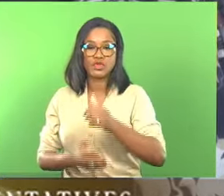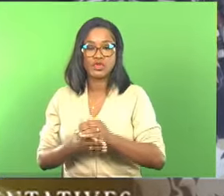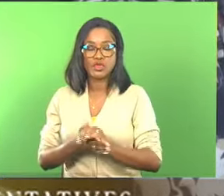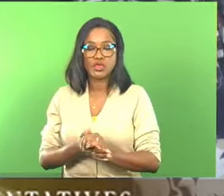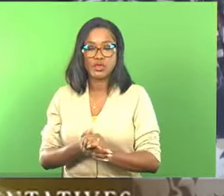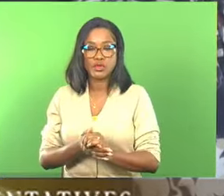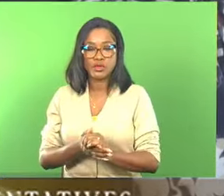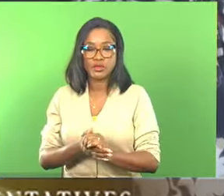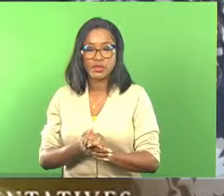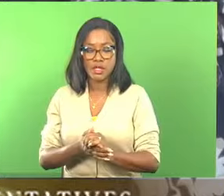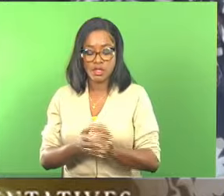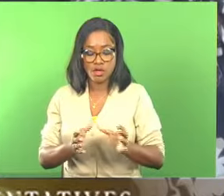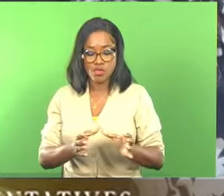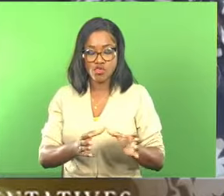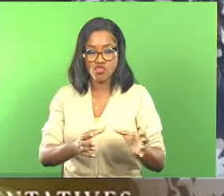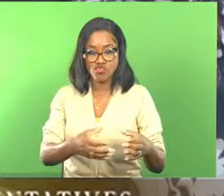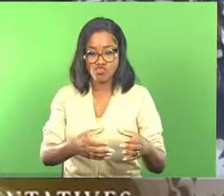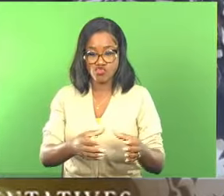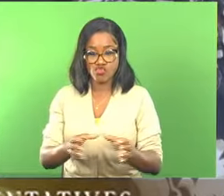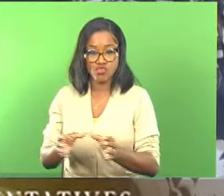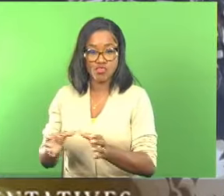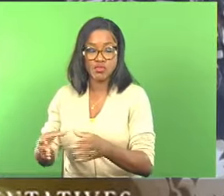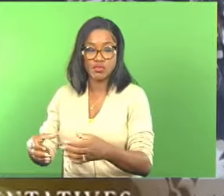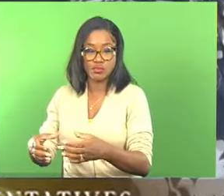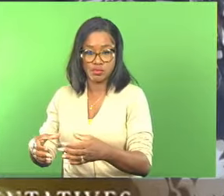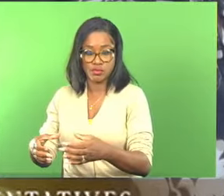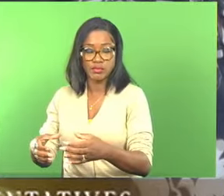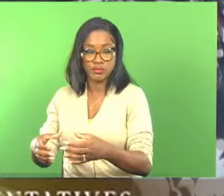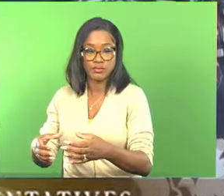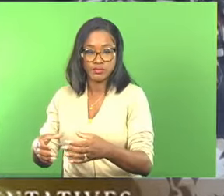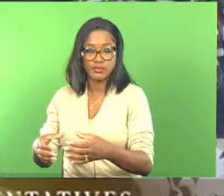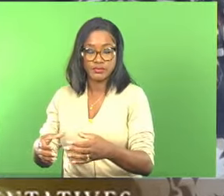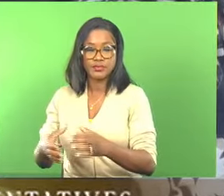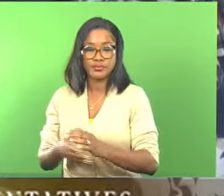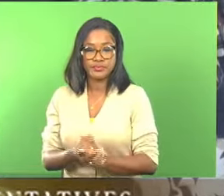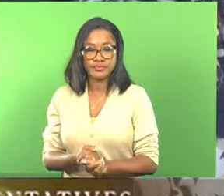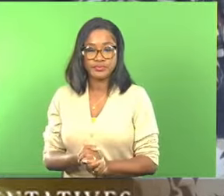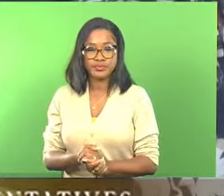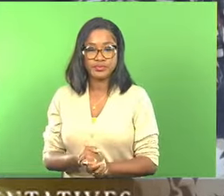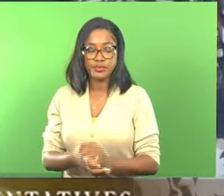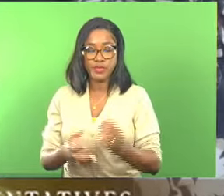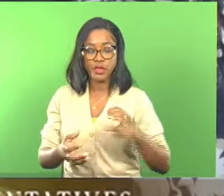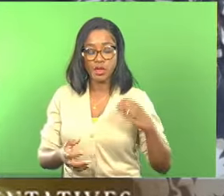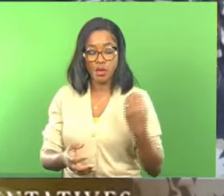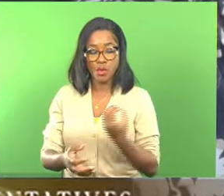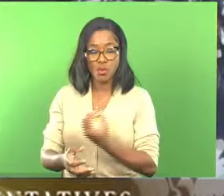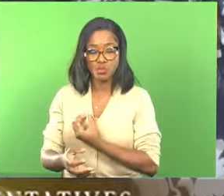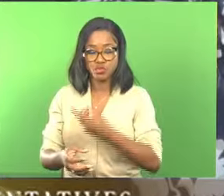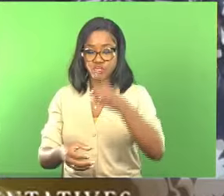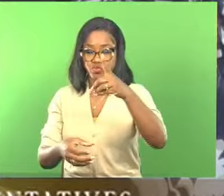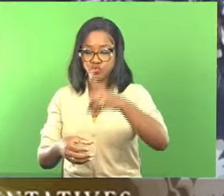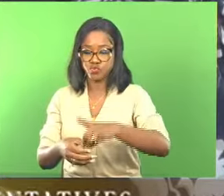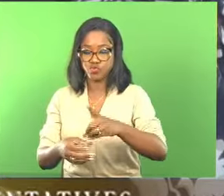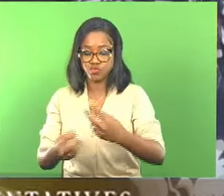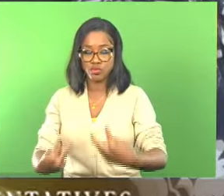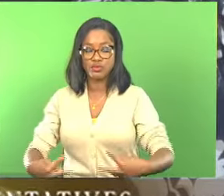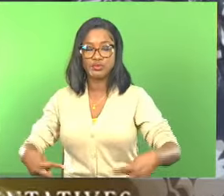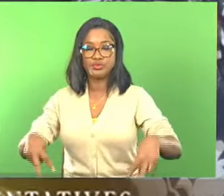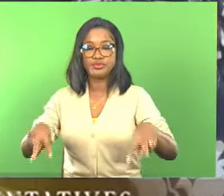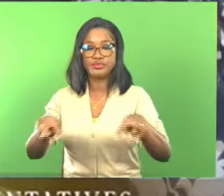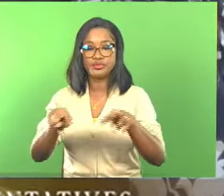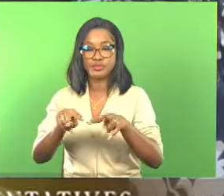Lok Sabha and Rajya Sabha, that our democratic values